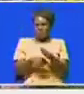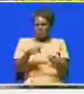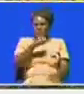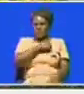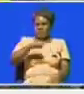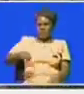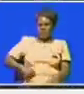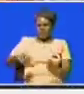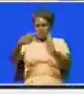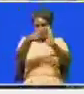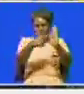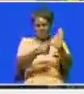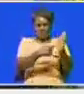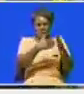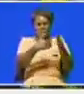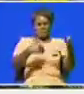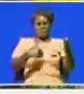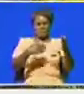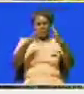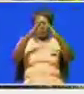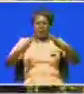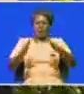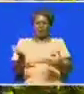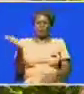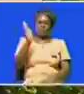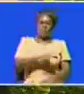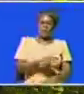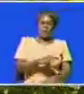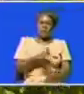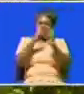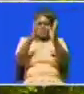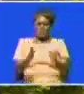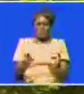Senate procedures before the House resumes. Murimi Mwangi, KTN News, Nairobi.